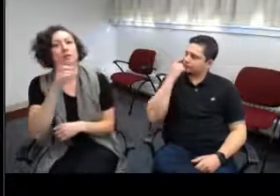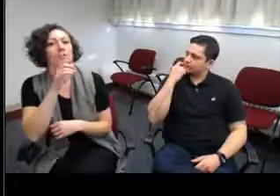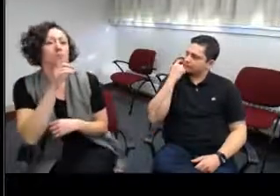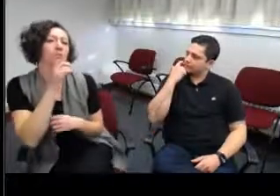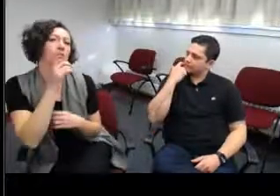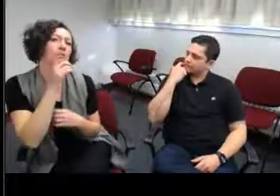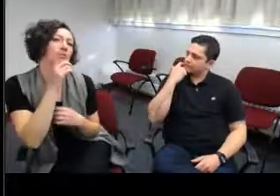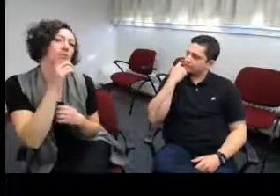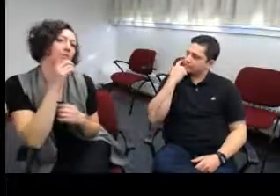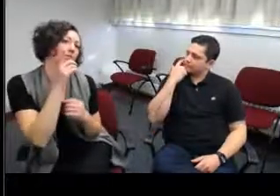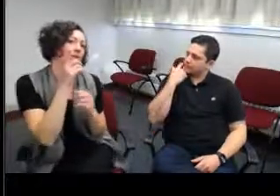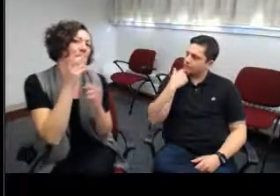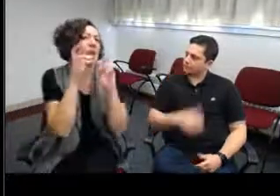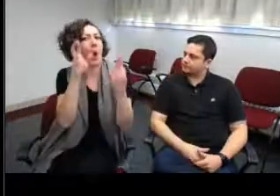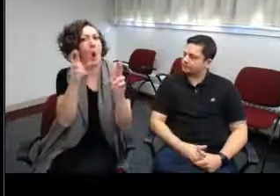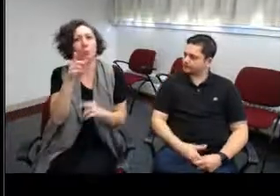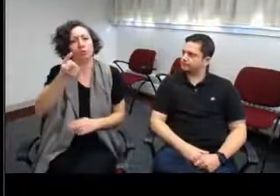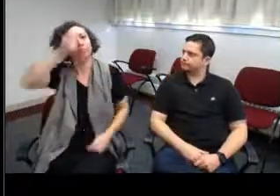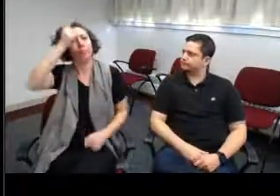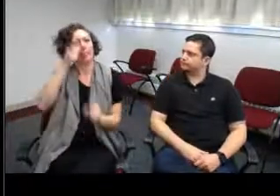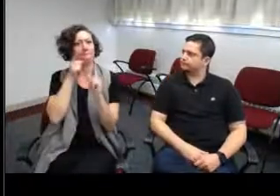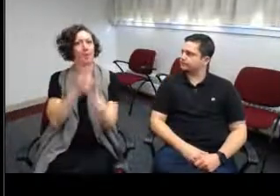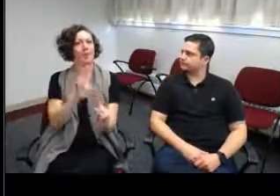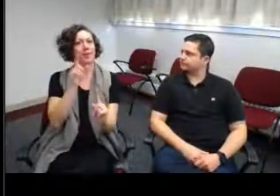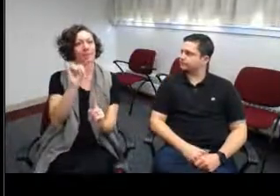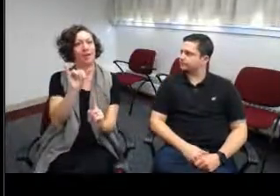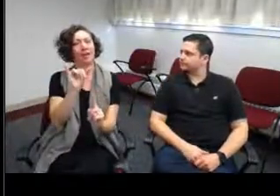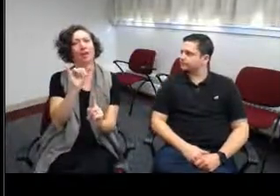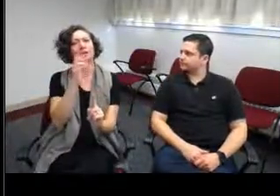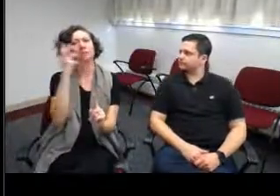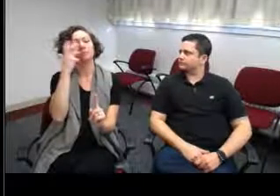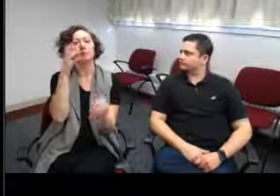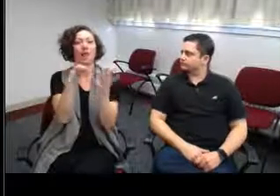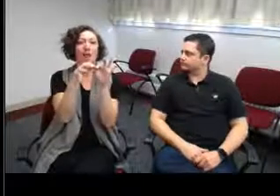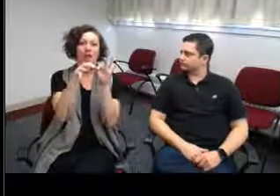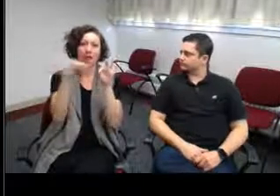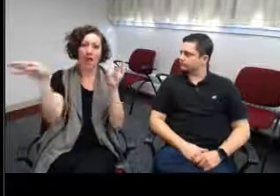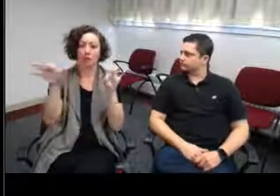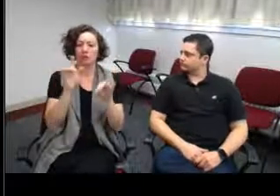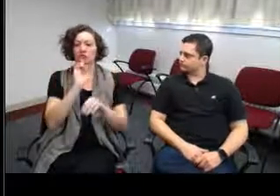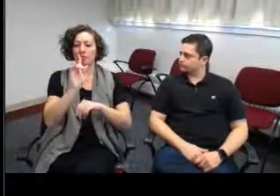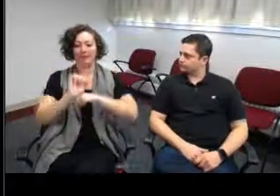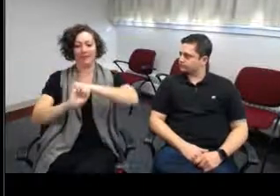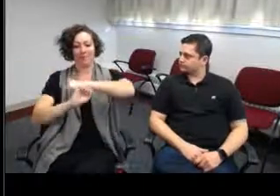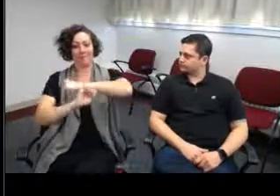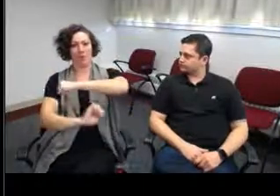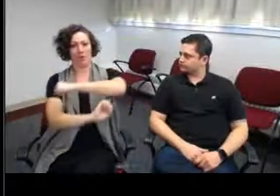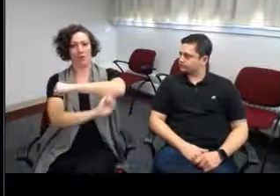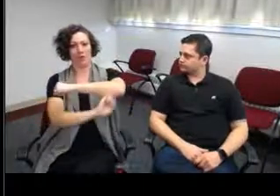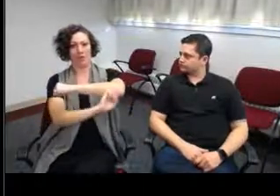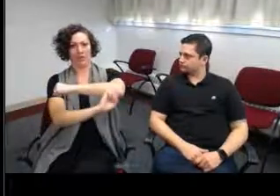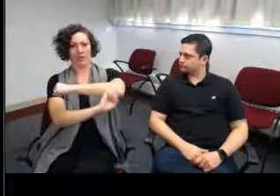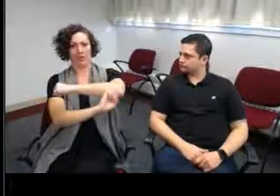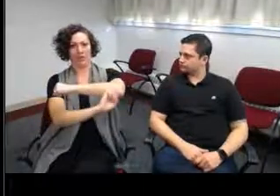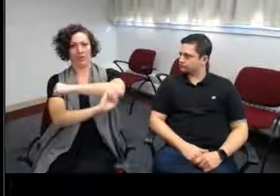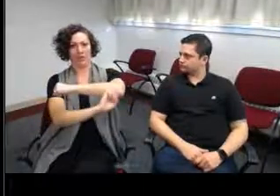Okay, now that this is wrapped up, I hope that really drives home the point to help you realize